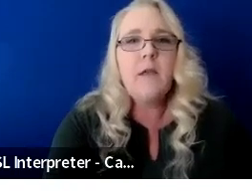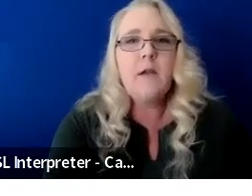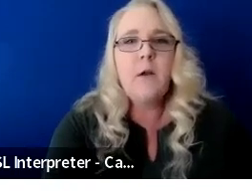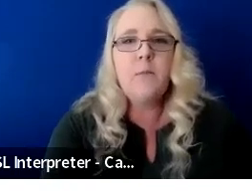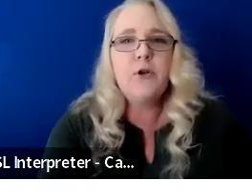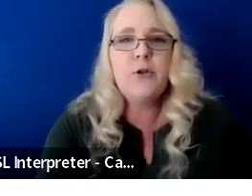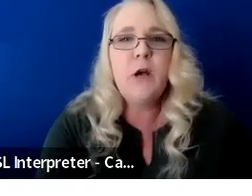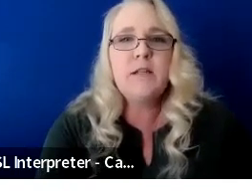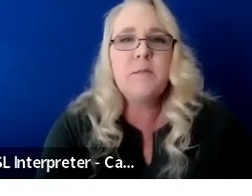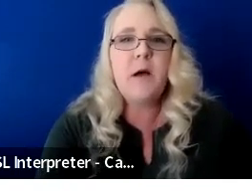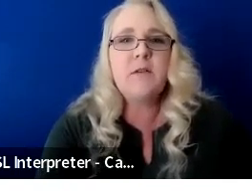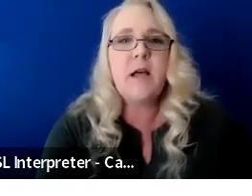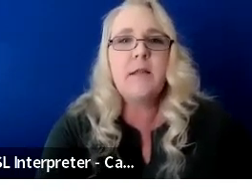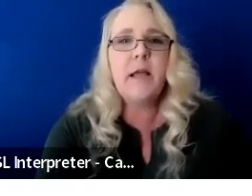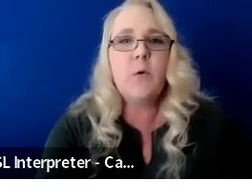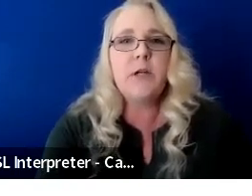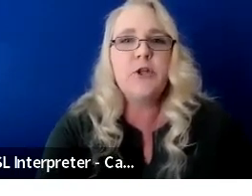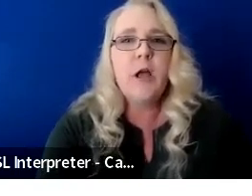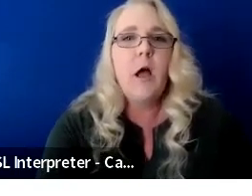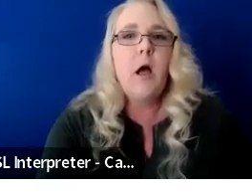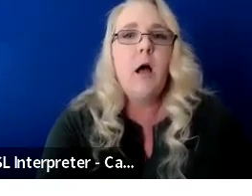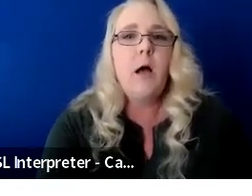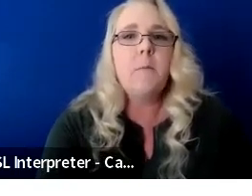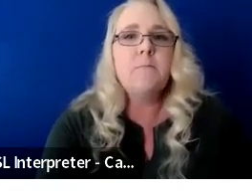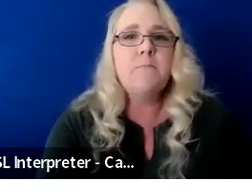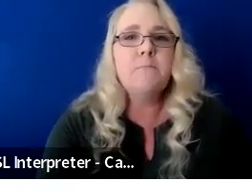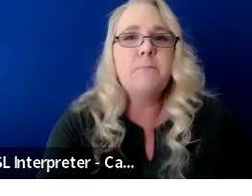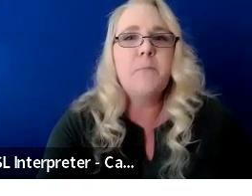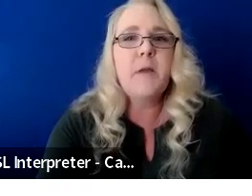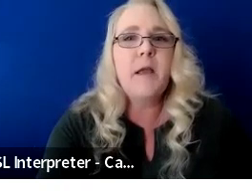And then number 2 talks about sign language.